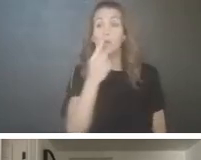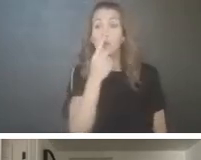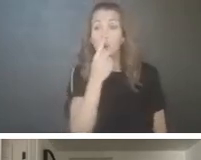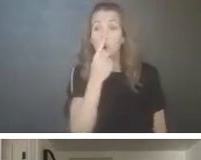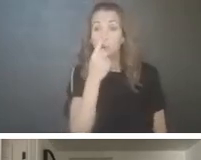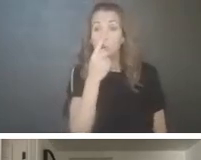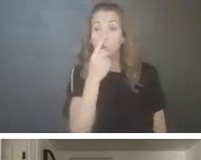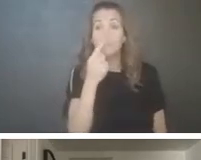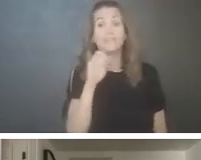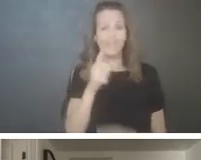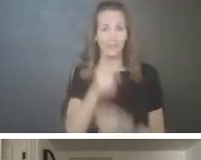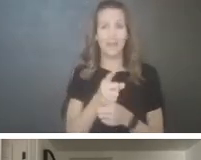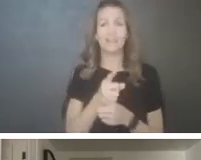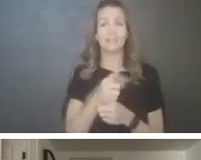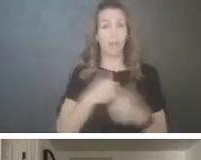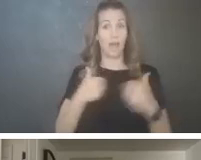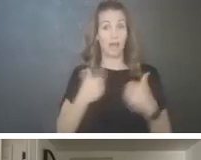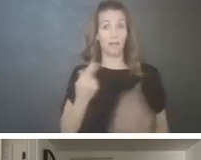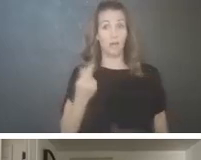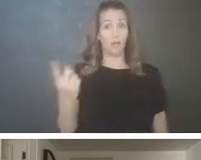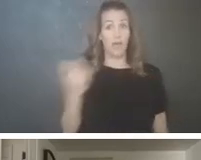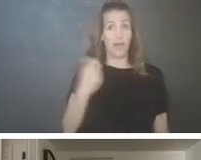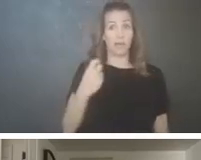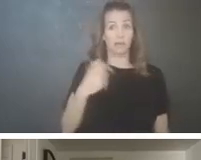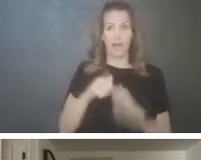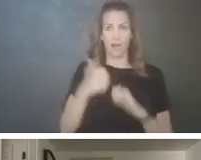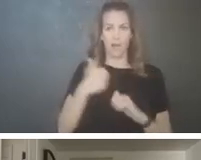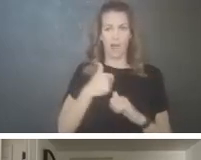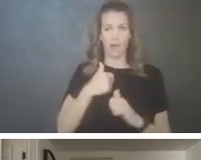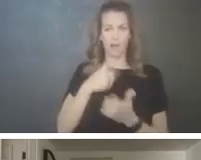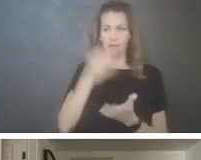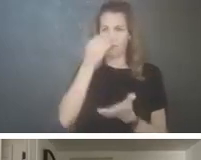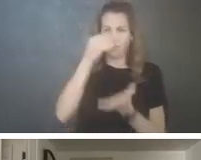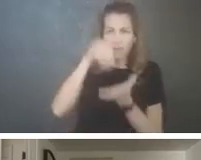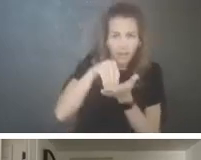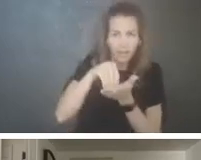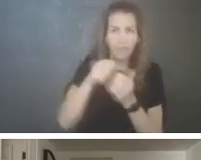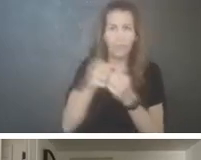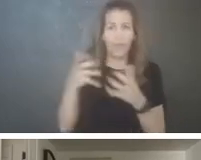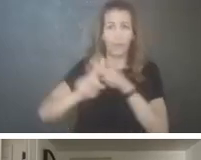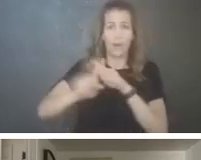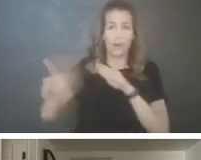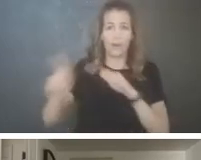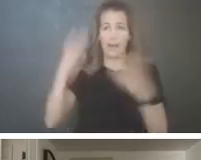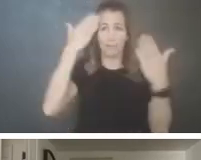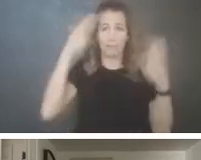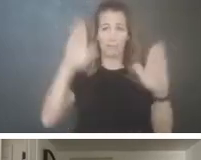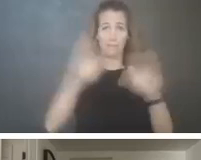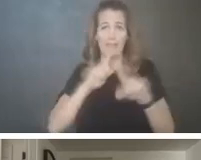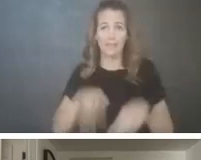correct. I have a dog, so ask me how I would ever get a print of her nose without her running away. I cannot tell you the answer to